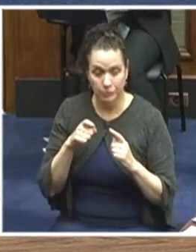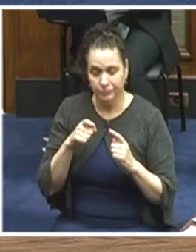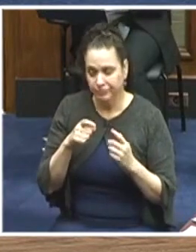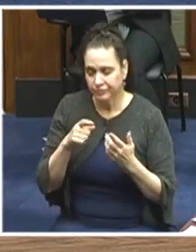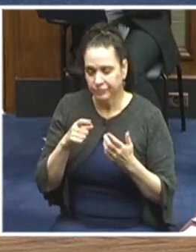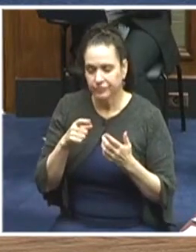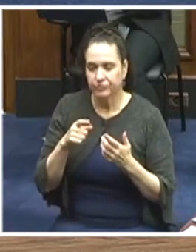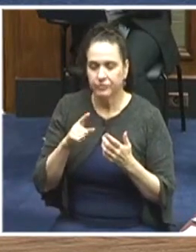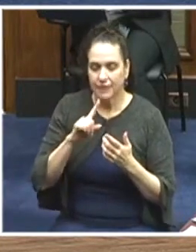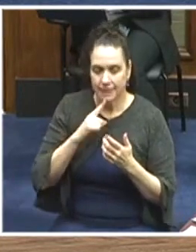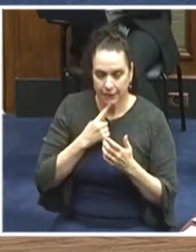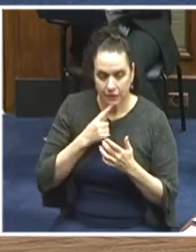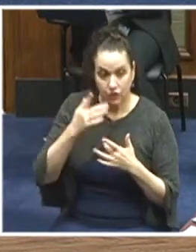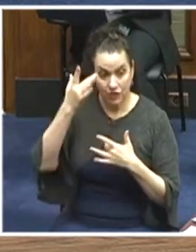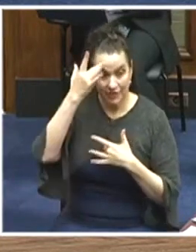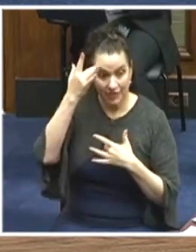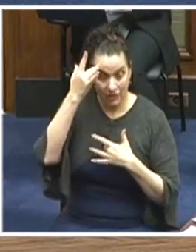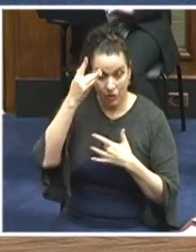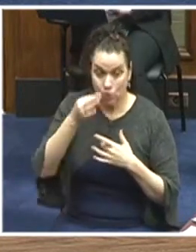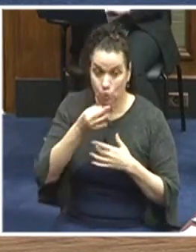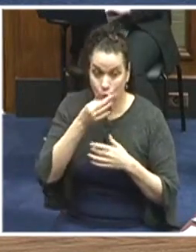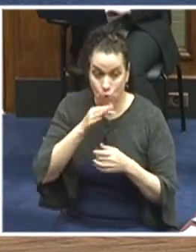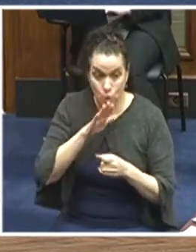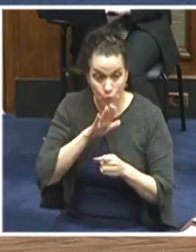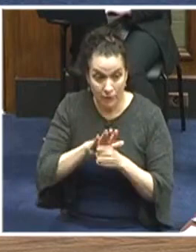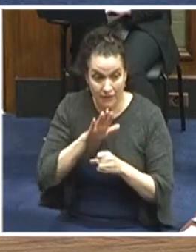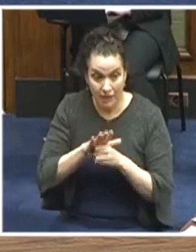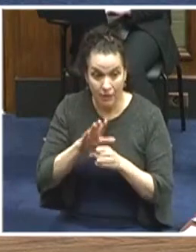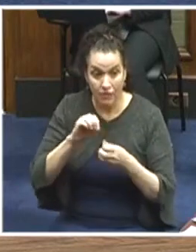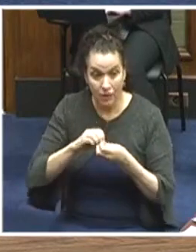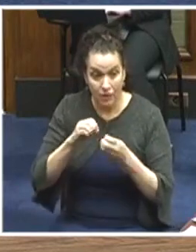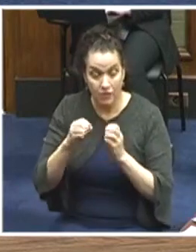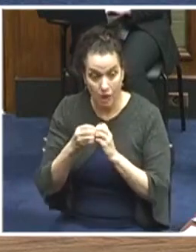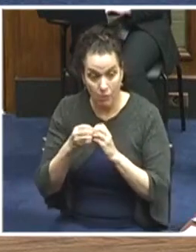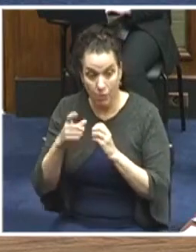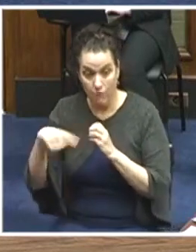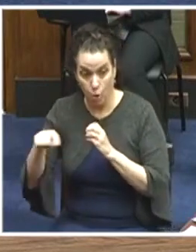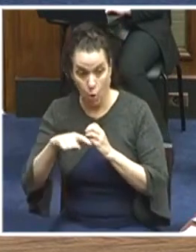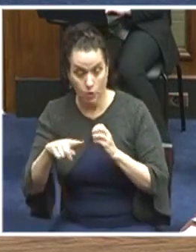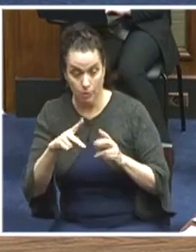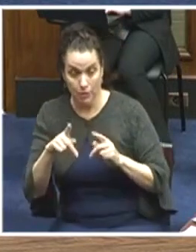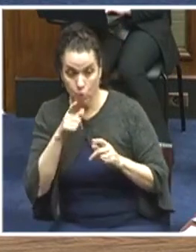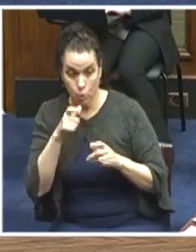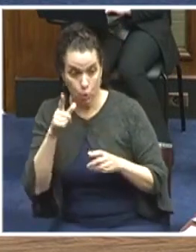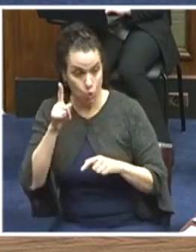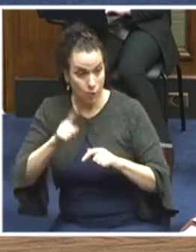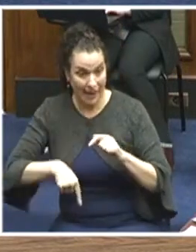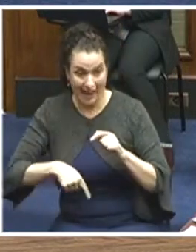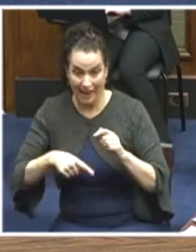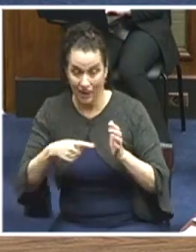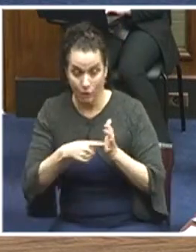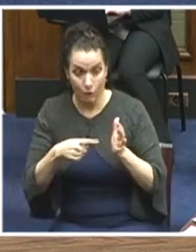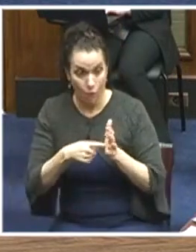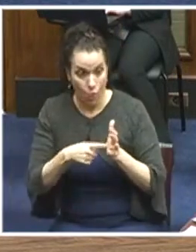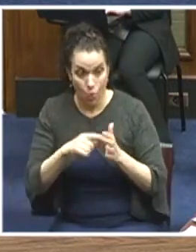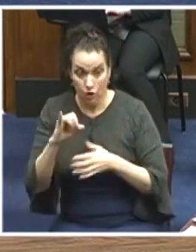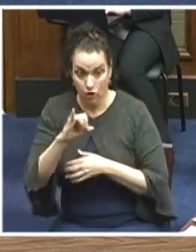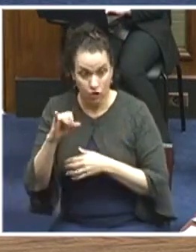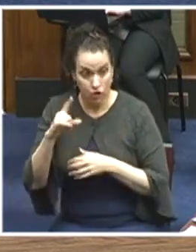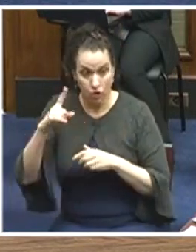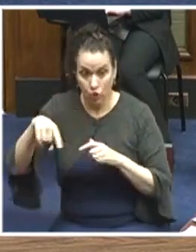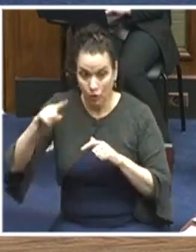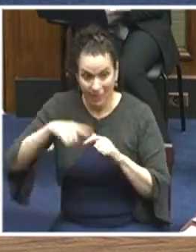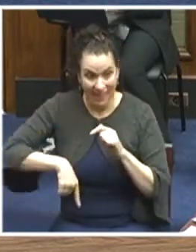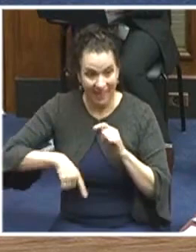of this discussion. And soon enough, the number of permanently uninsurable will be so large that you won't be able to repeal